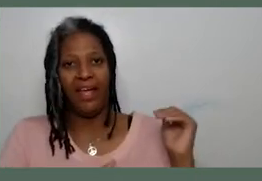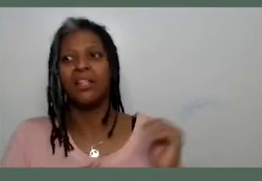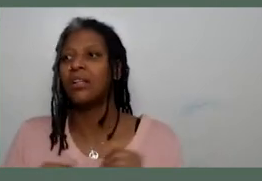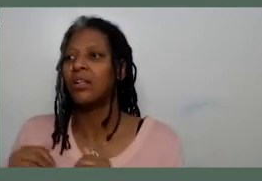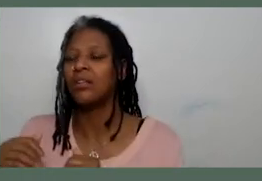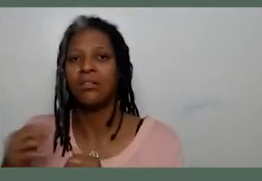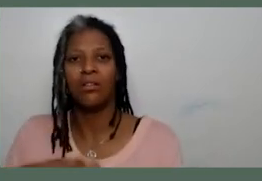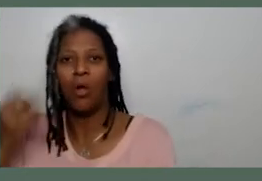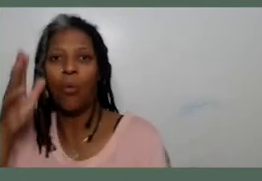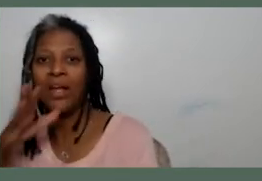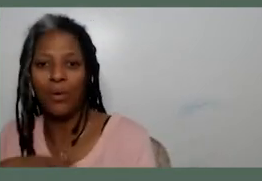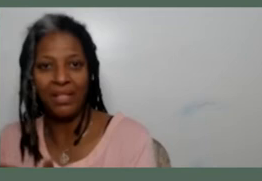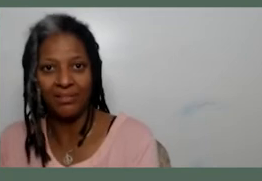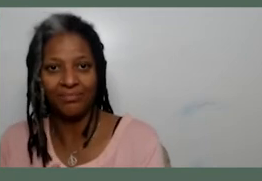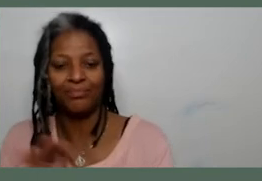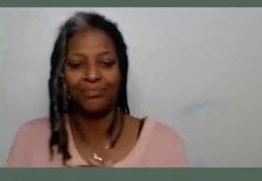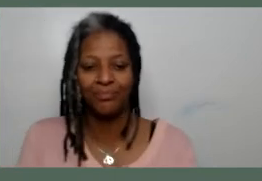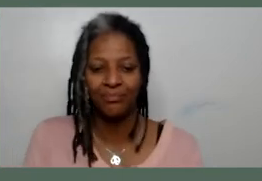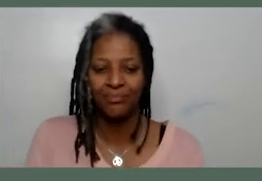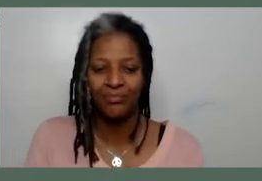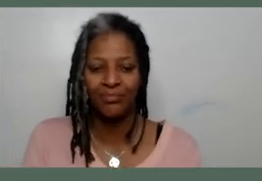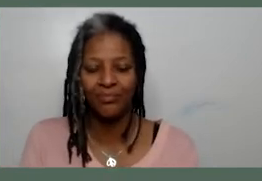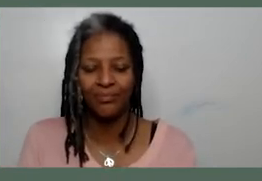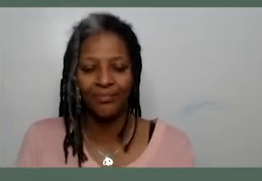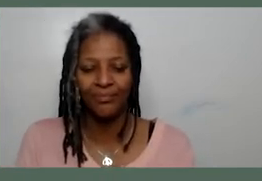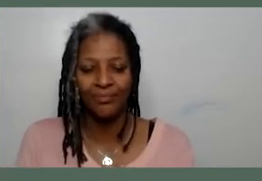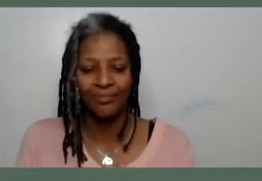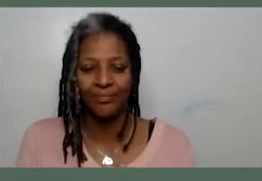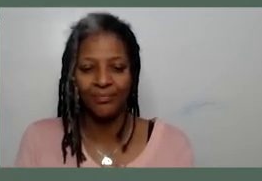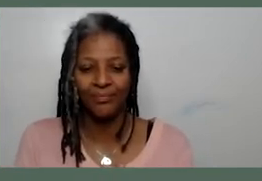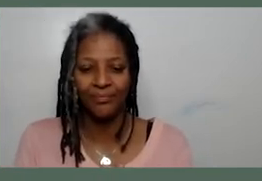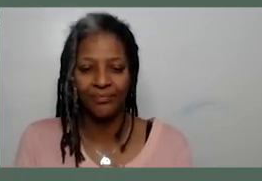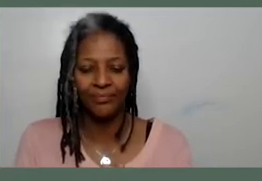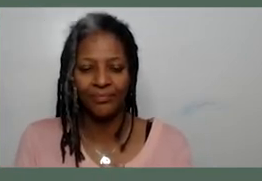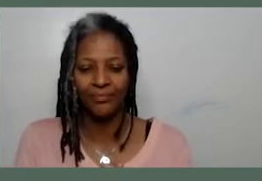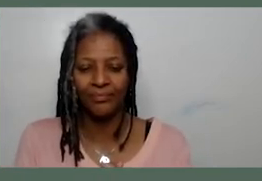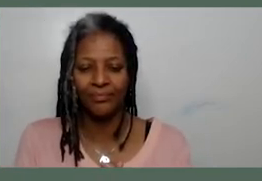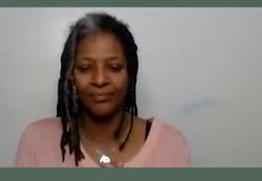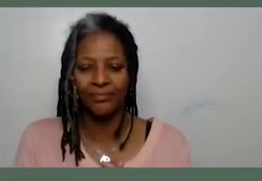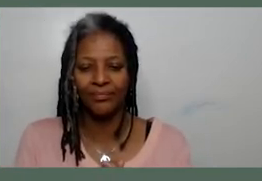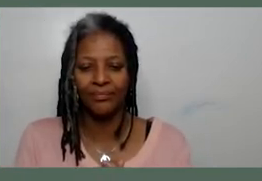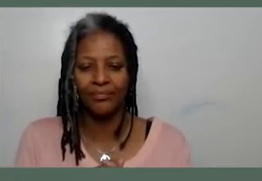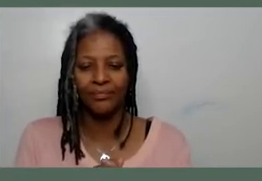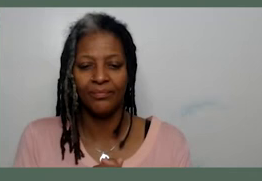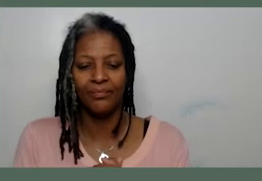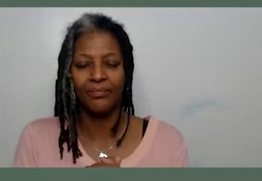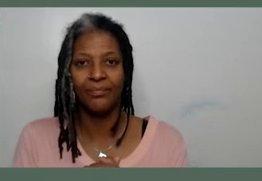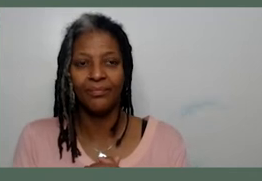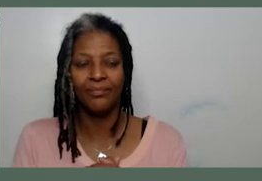you're a clinician on the call, you know that birth trauma is real. You know that when we're in the womb and we